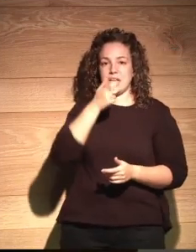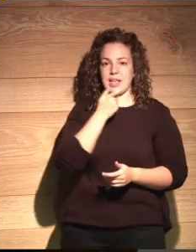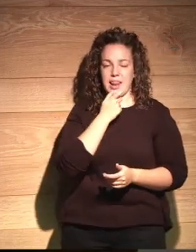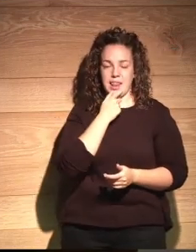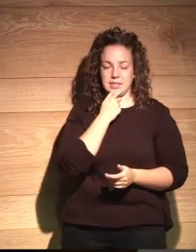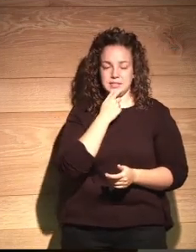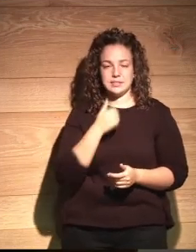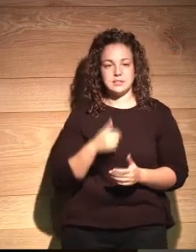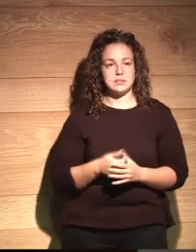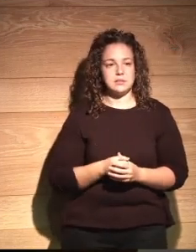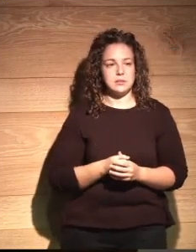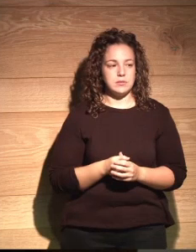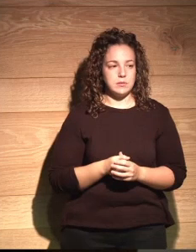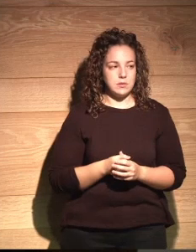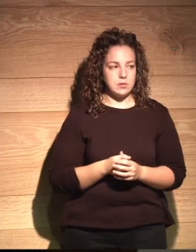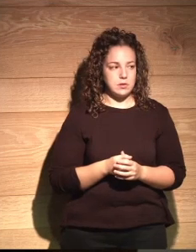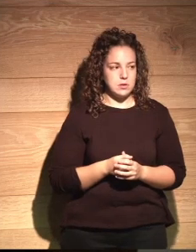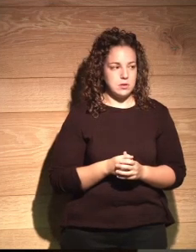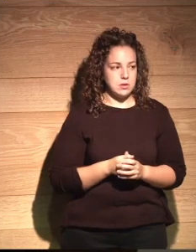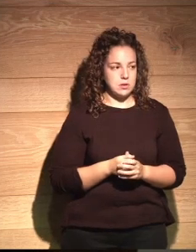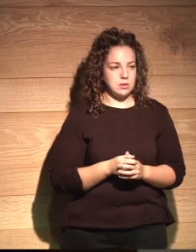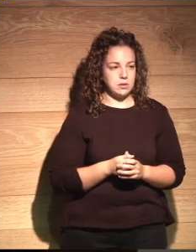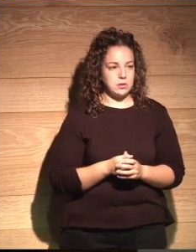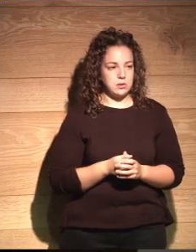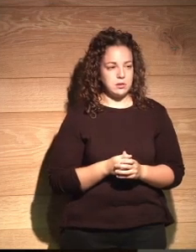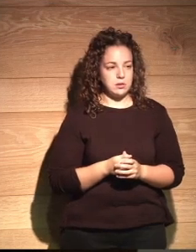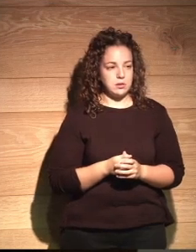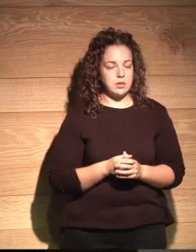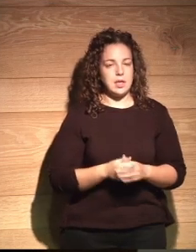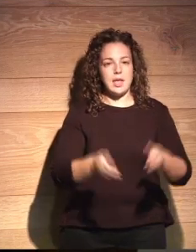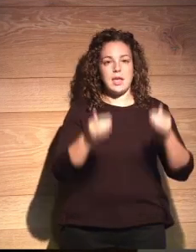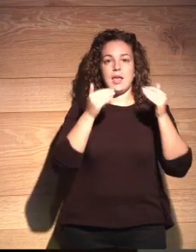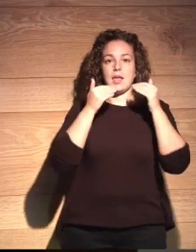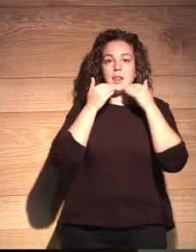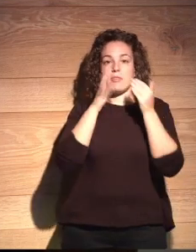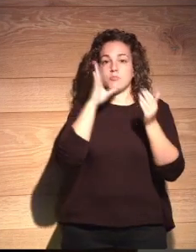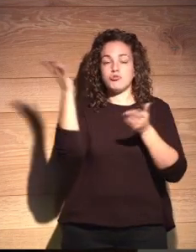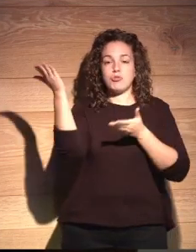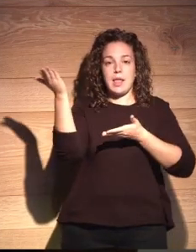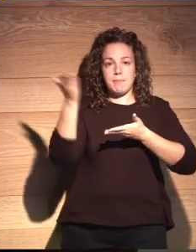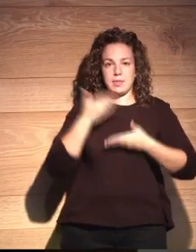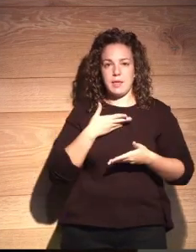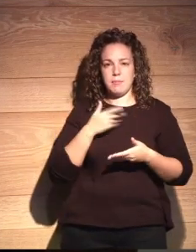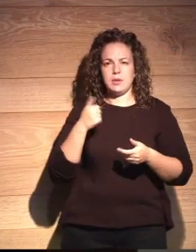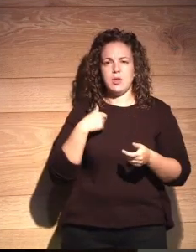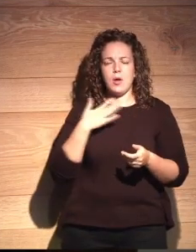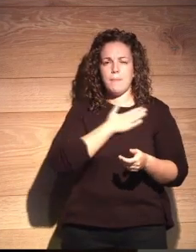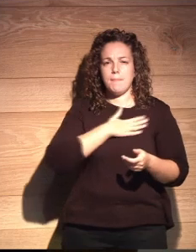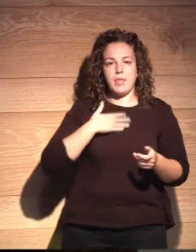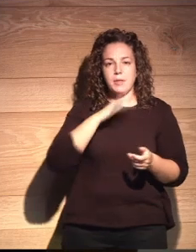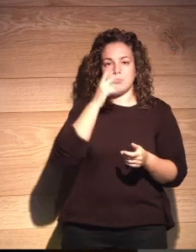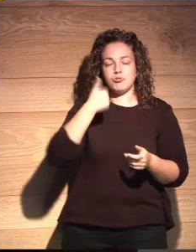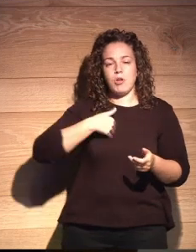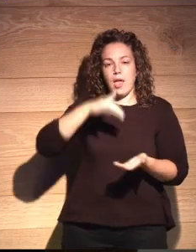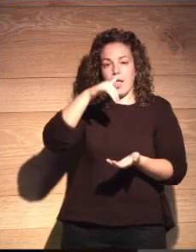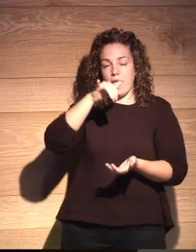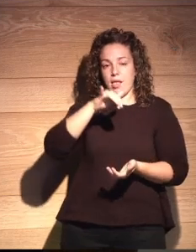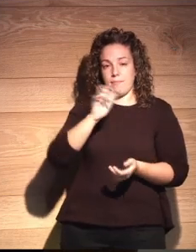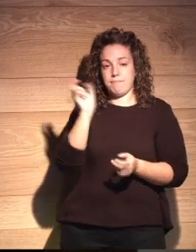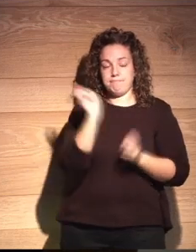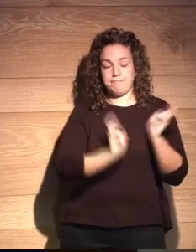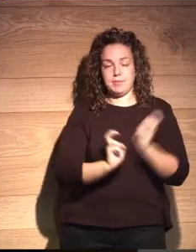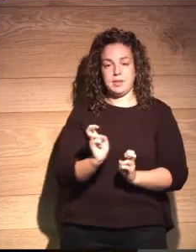English. Thanks all for inviting me. It's it's a pleasure to be back here in your beautiful city. I